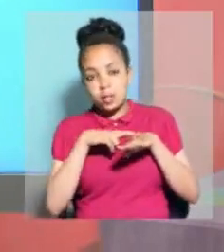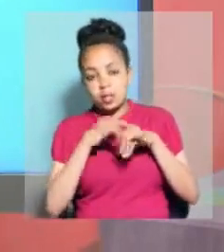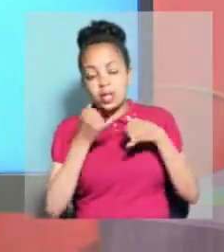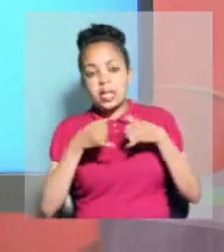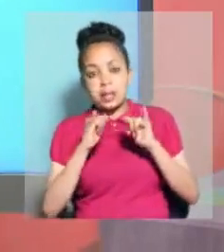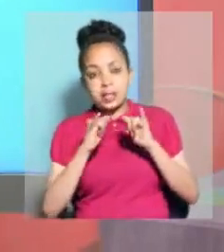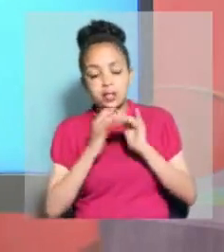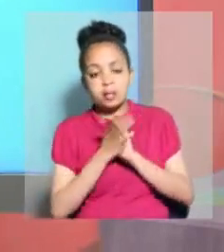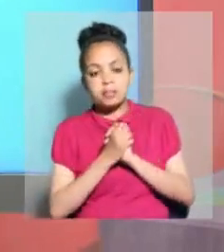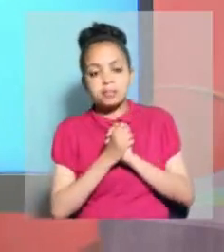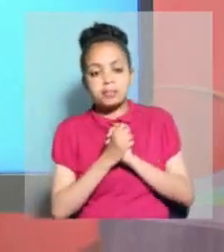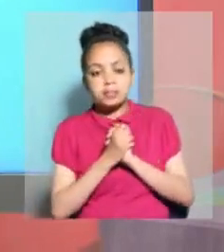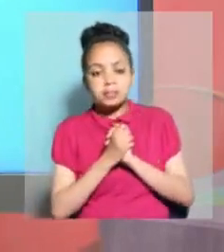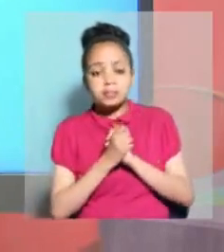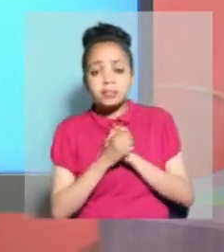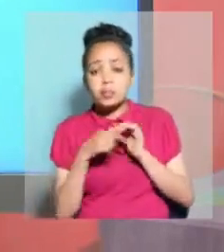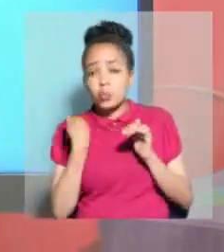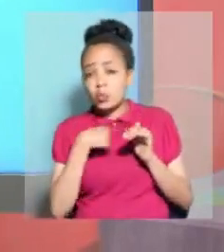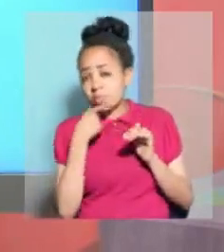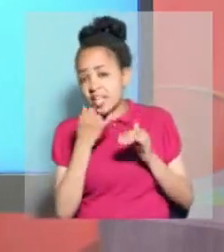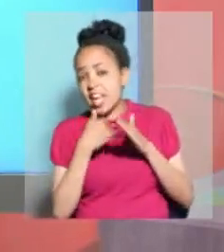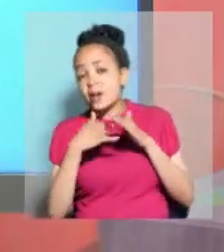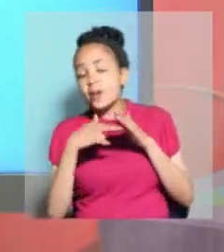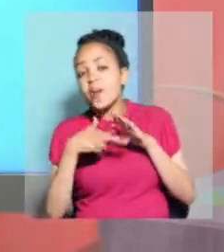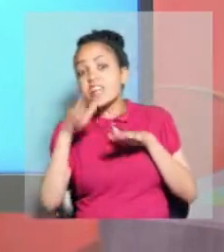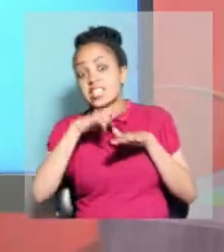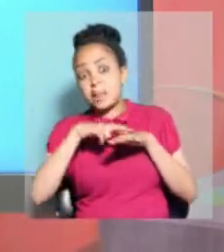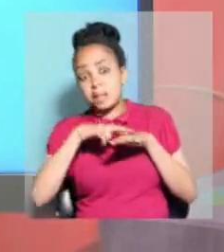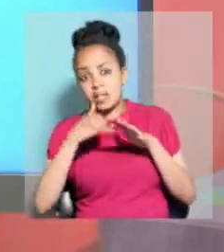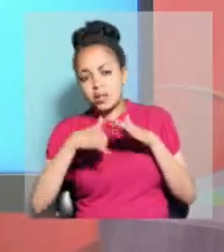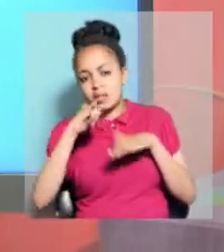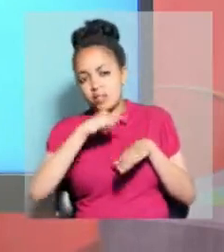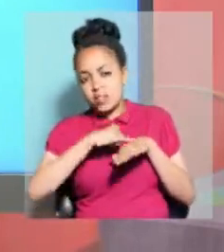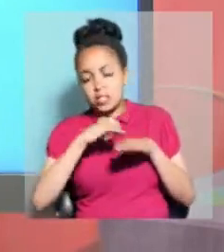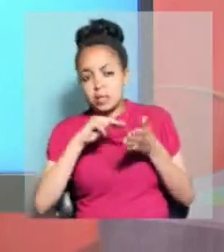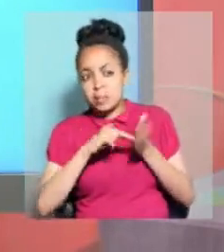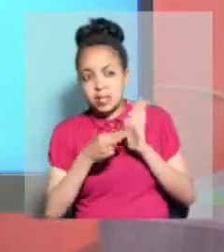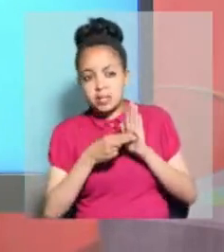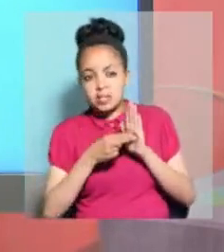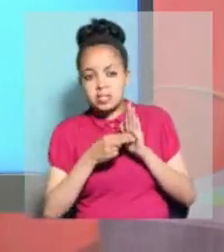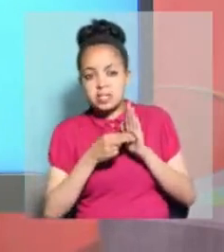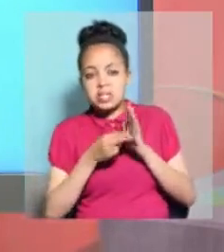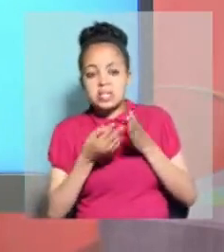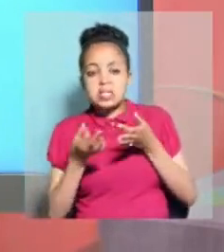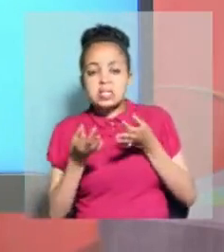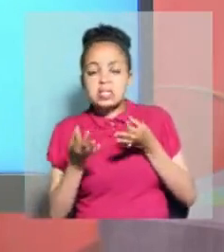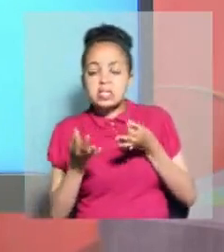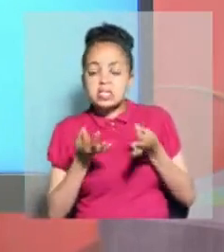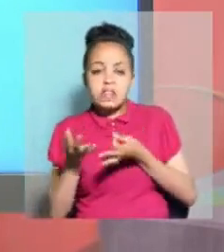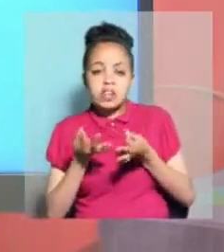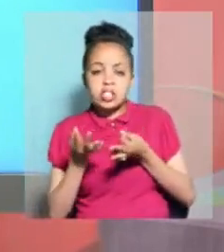reversible inhibitor. When we say reversible inhibitor, it have the definition